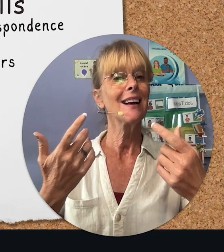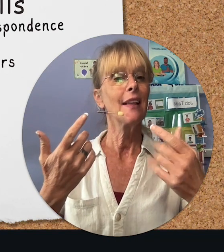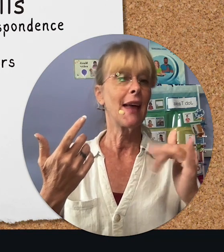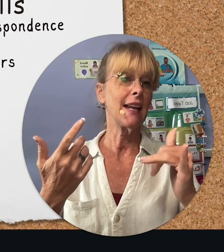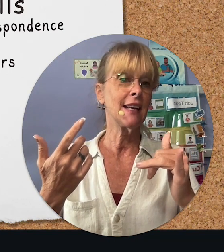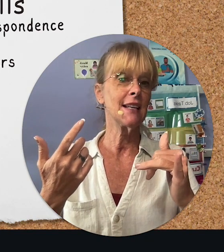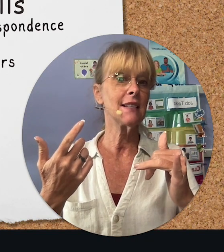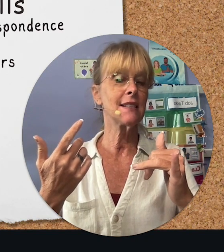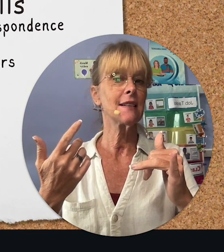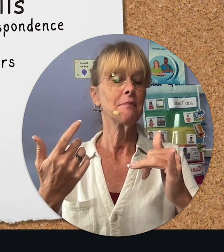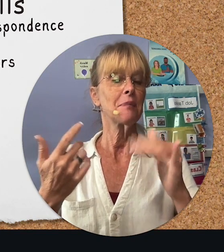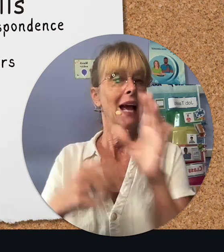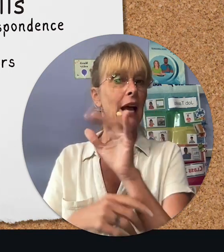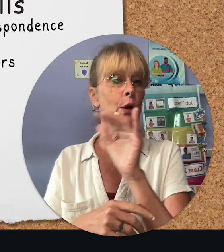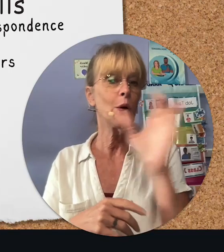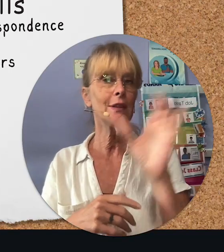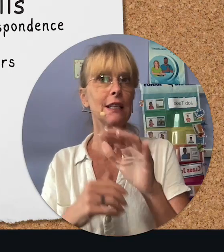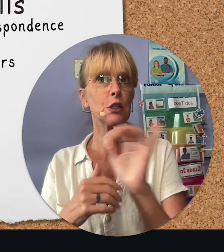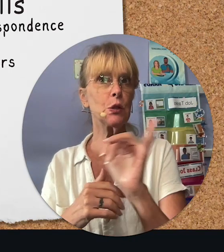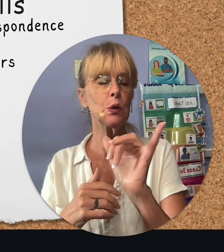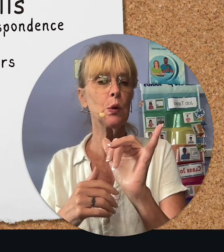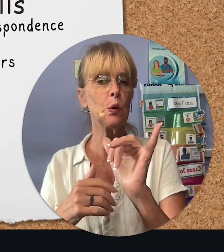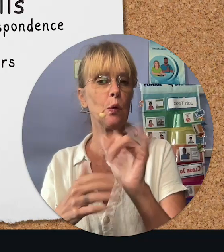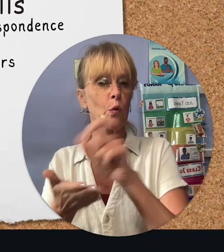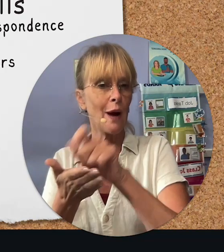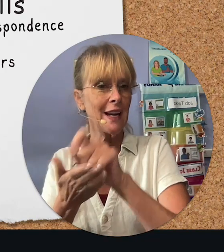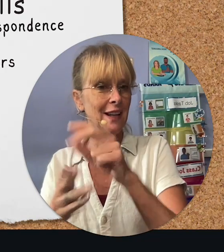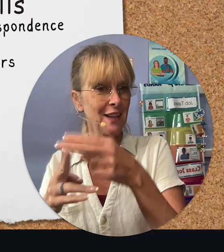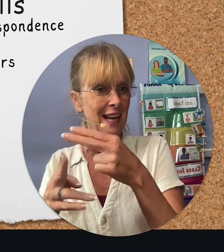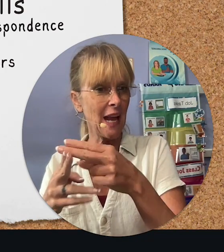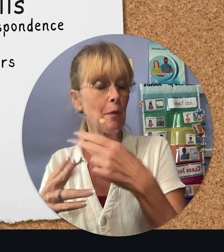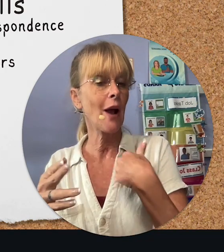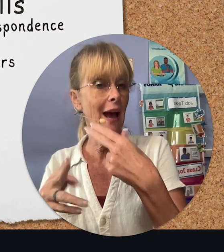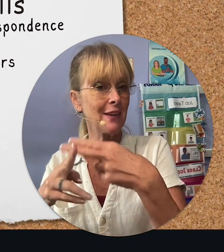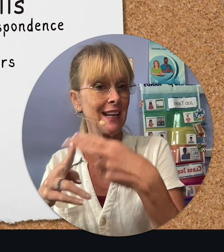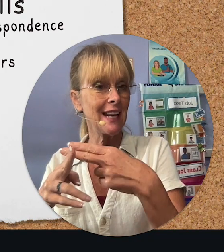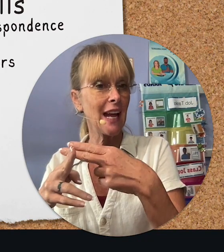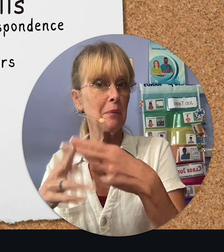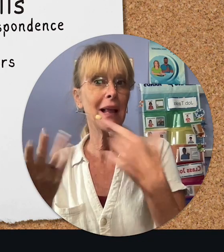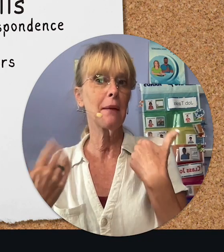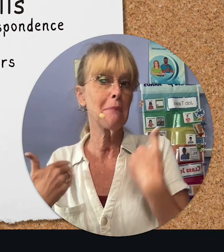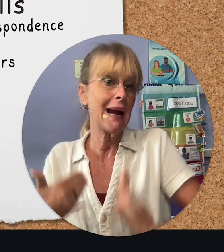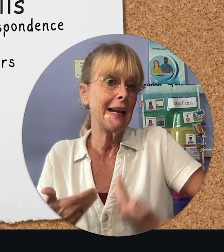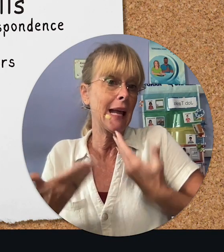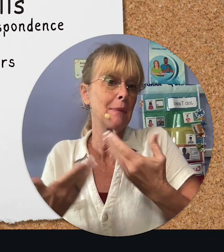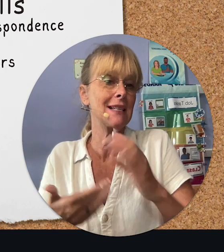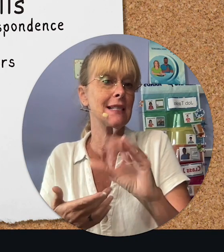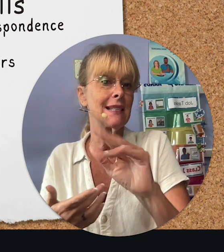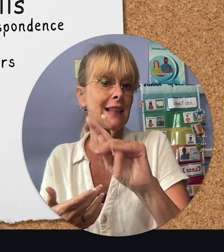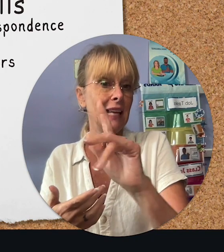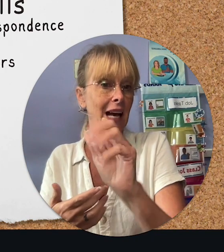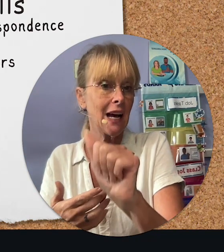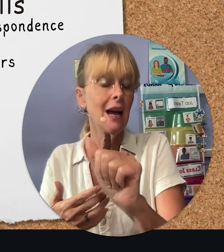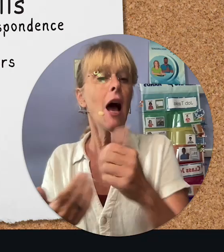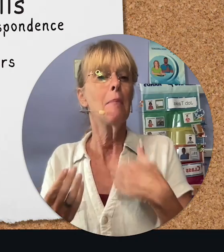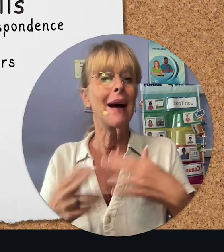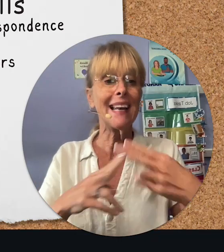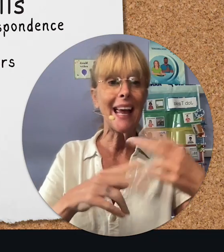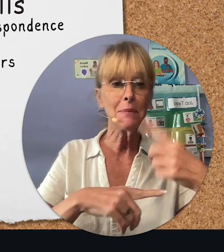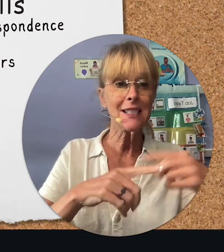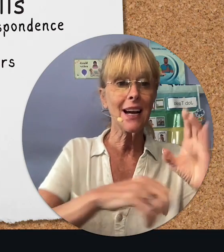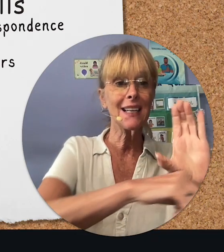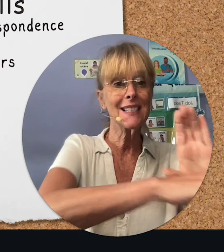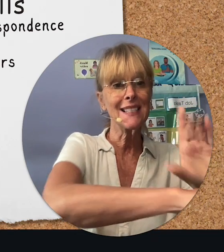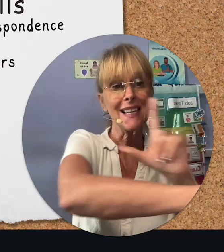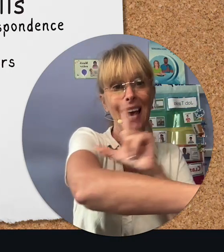signs, that is equivalent to writing the name or having a name like my name is Cynthia. My